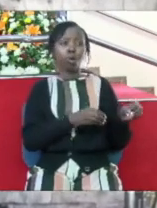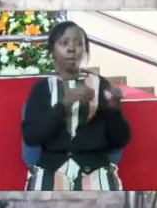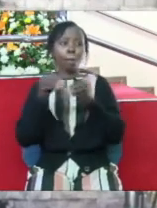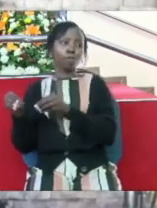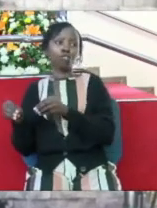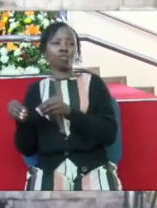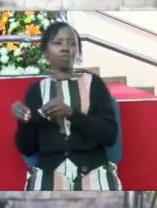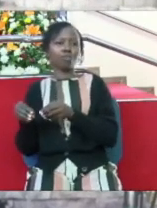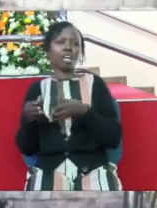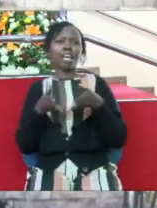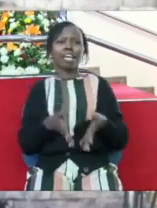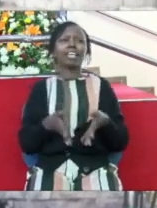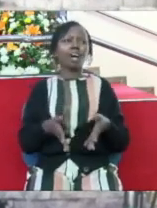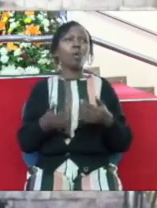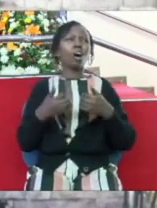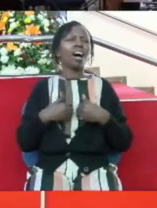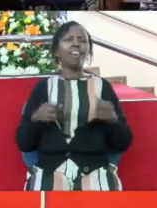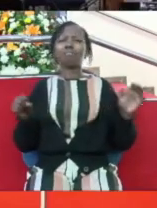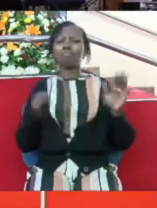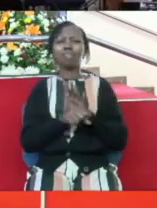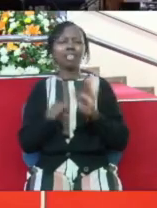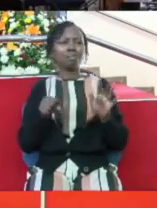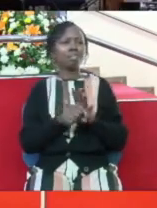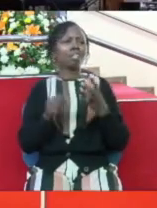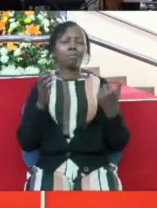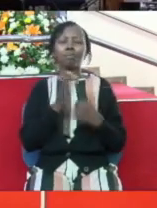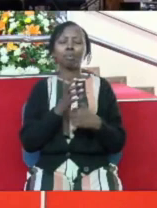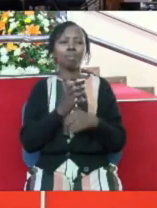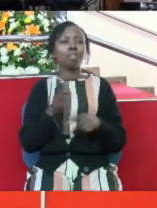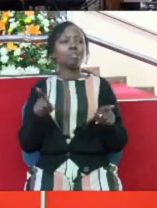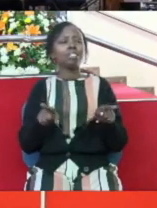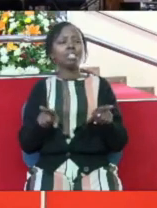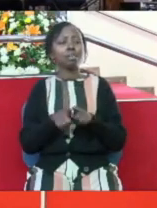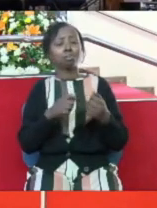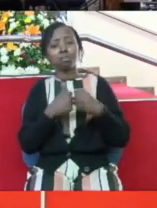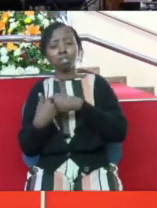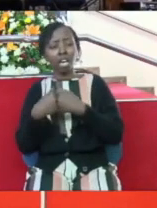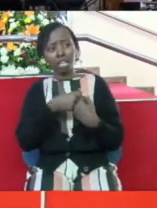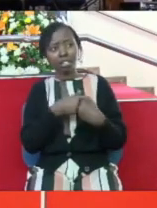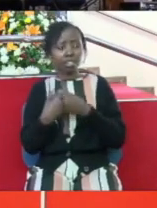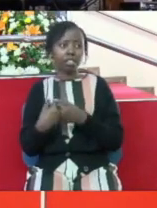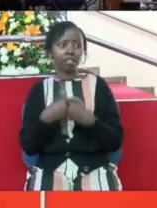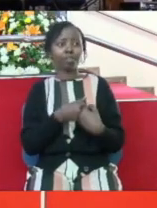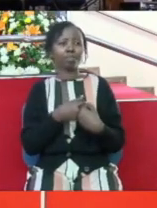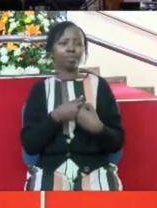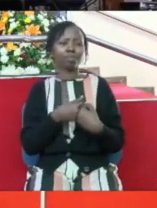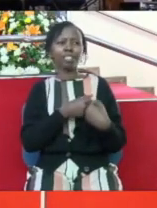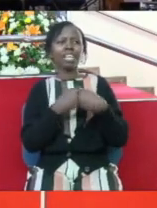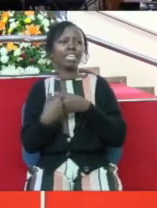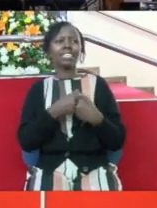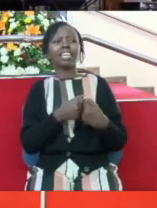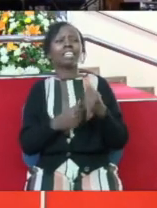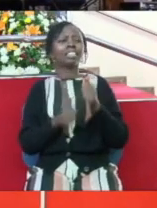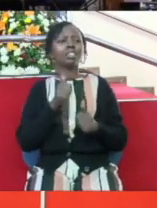we have various winds that are blowing back and forth. Na wakati huu tuko na upepo aina nyingi ambazo zinapepea. Winds that are causing us to get